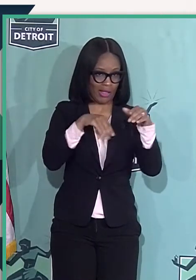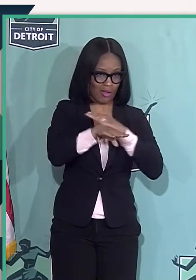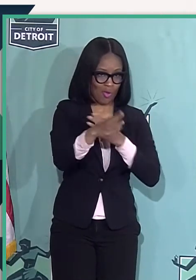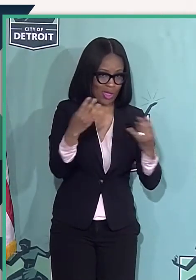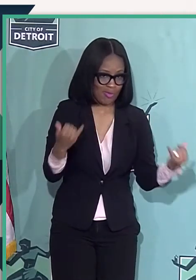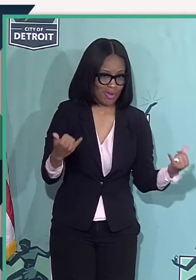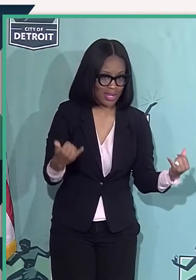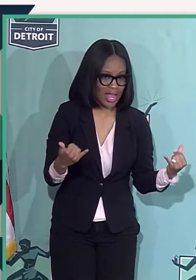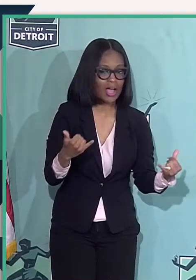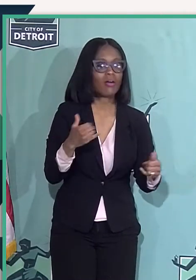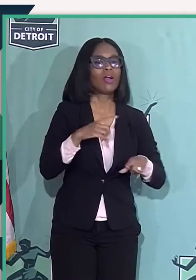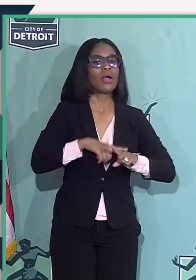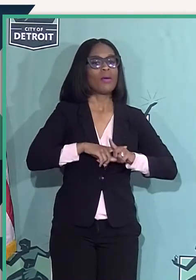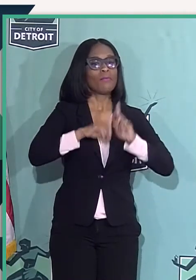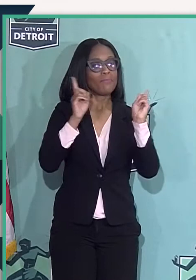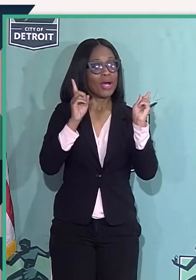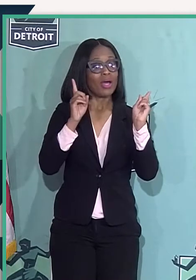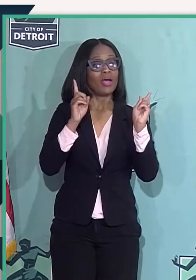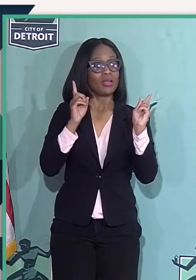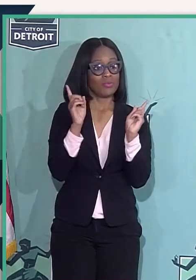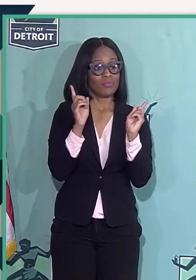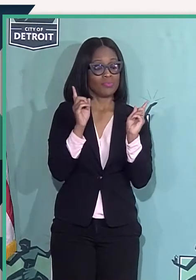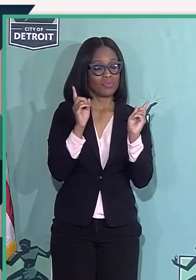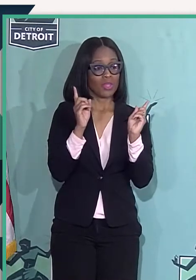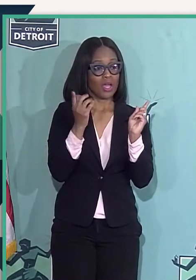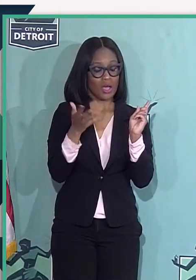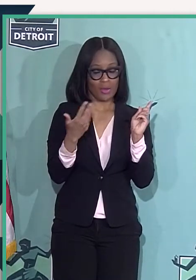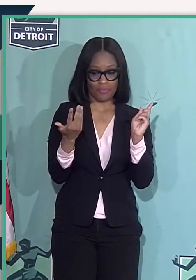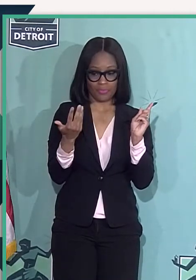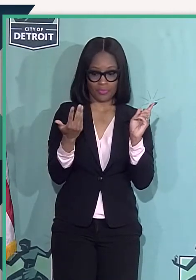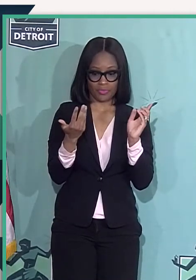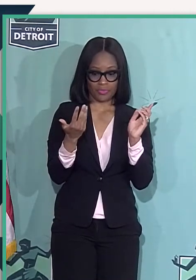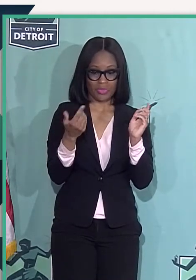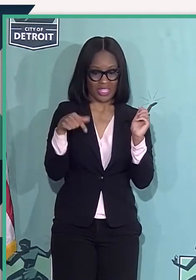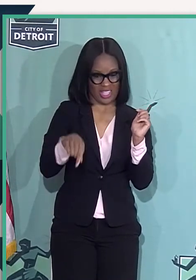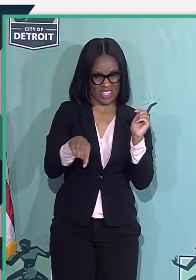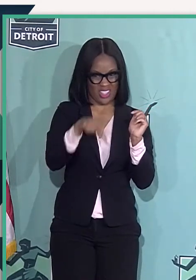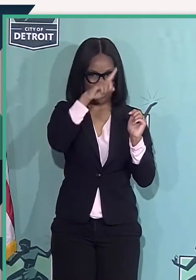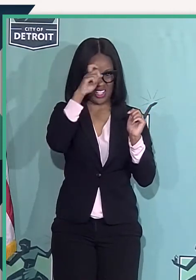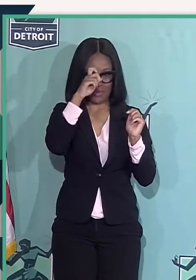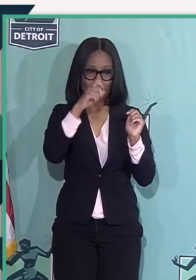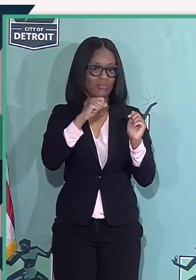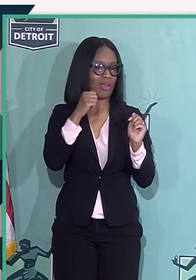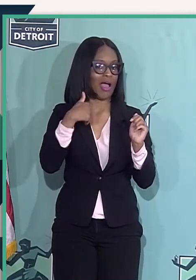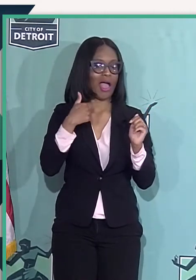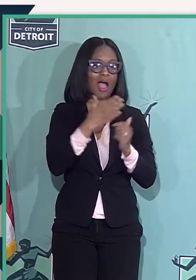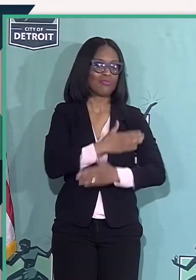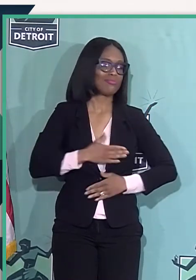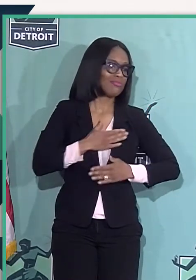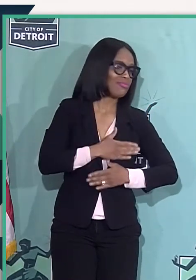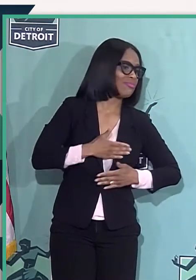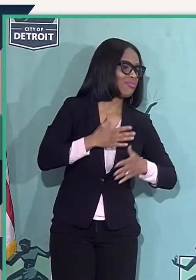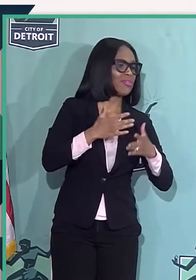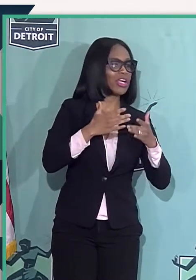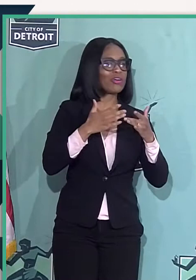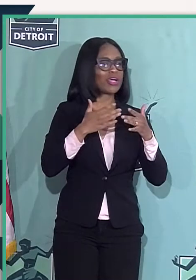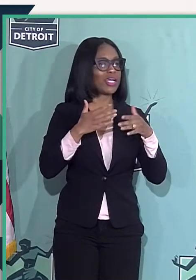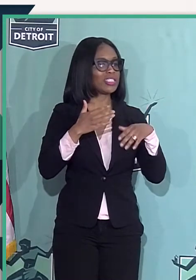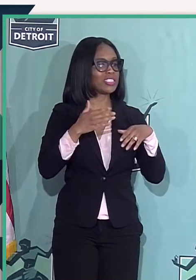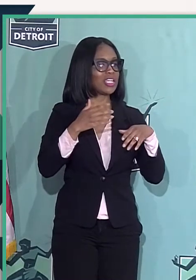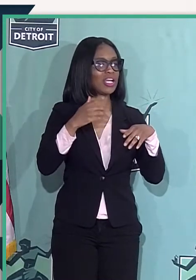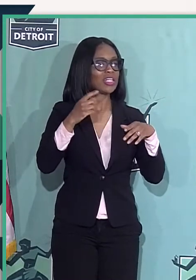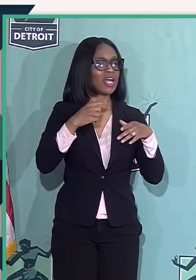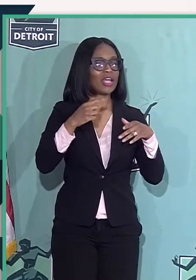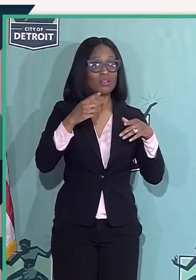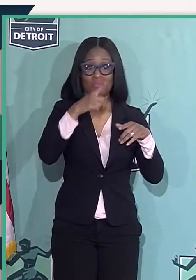services. But the thing that this summer, we won't have recreation programs. We couldn't have brought the children